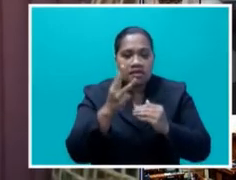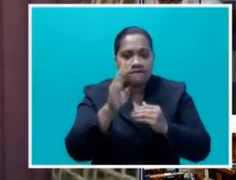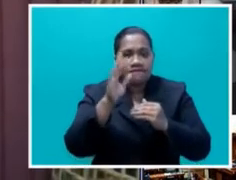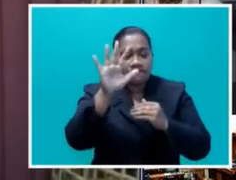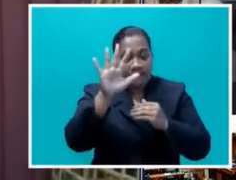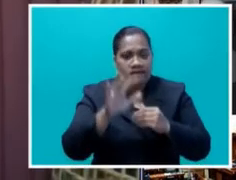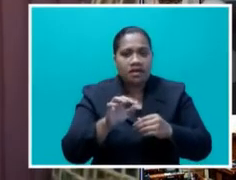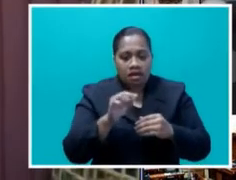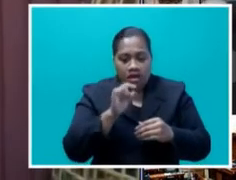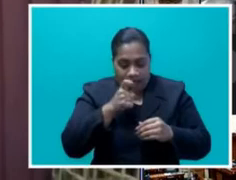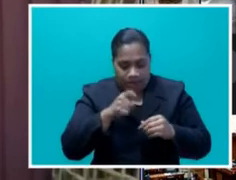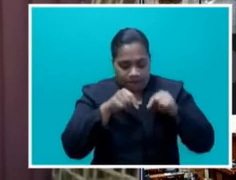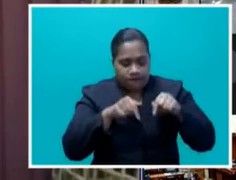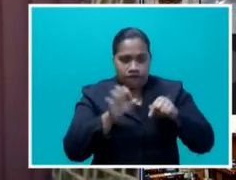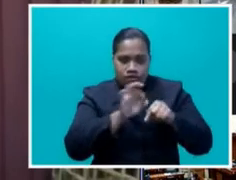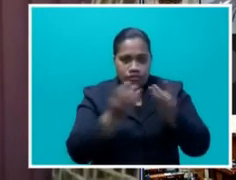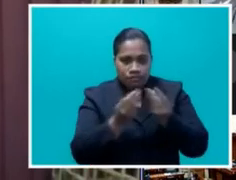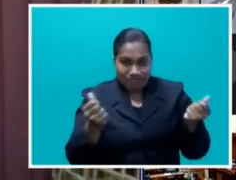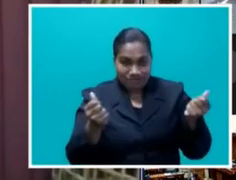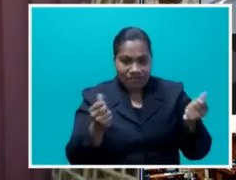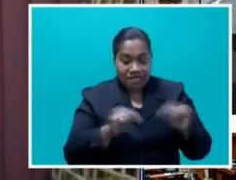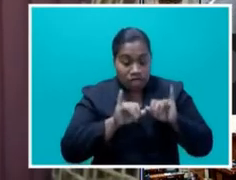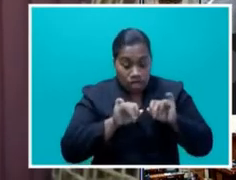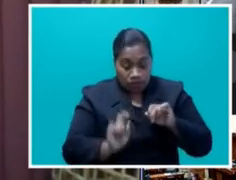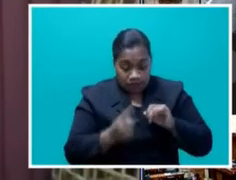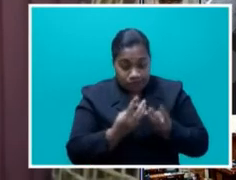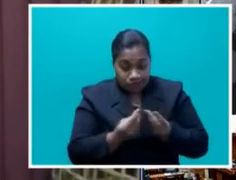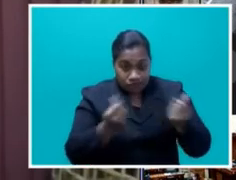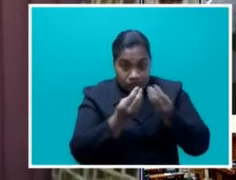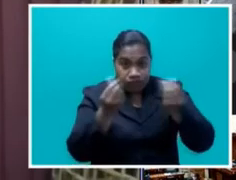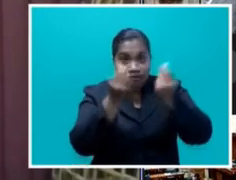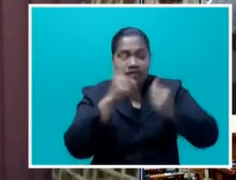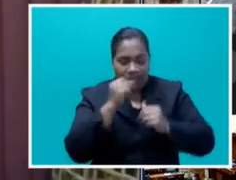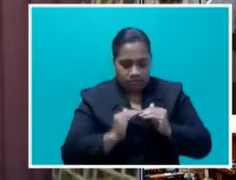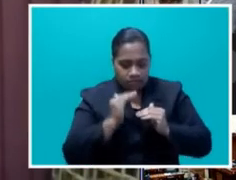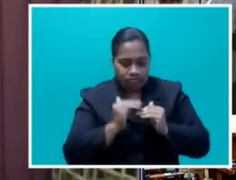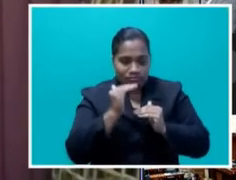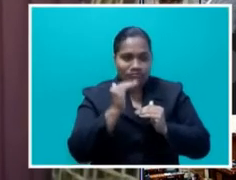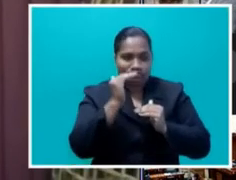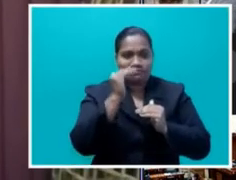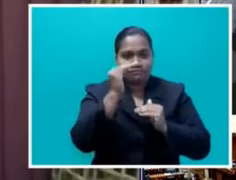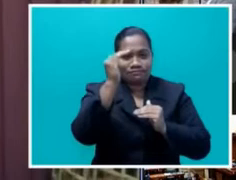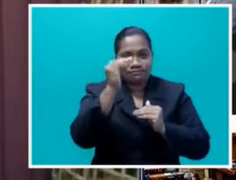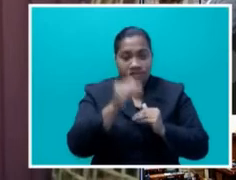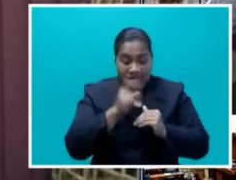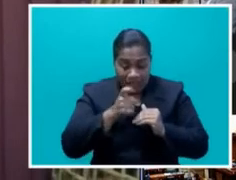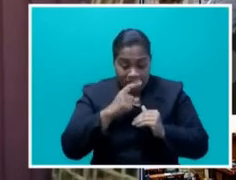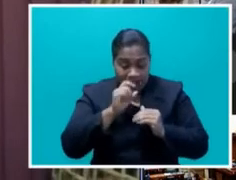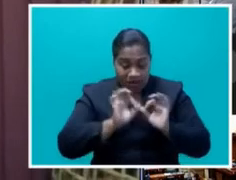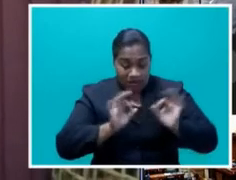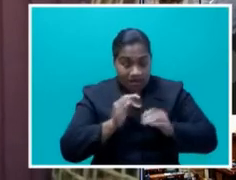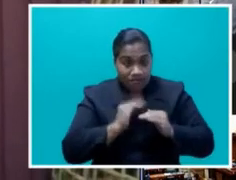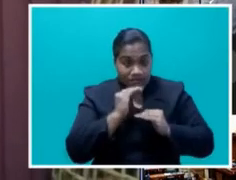these issues are not resolved. Honourable Speaker, sir, in comparison, for the Dia and Moala, that were